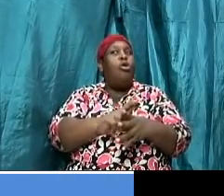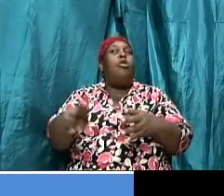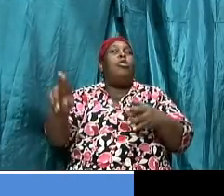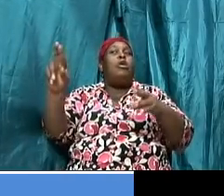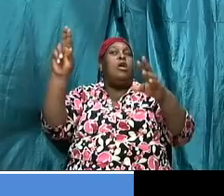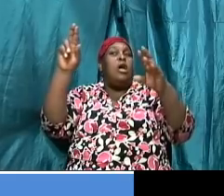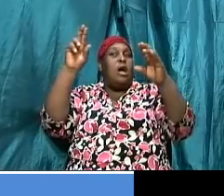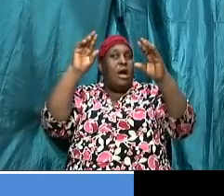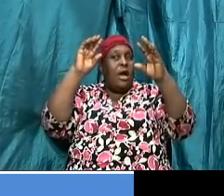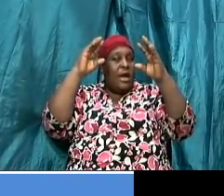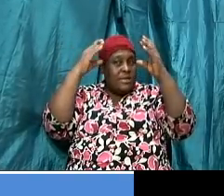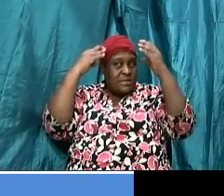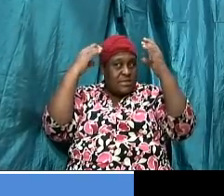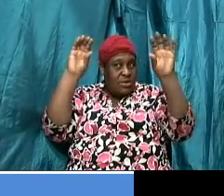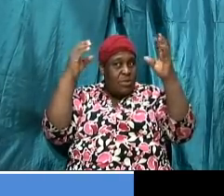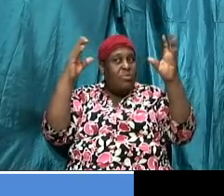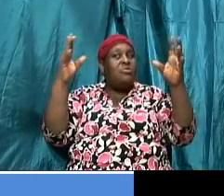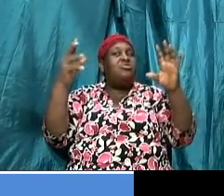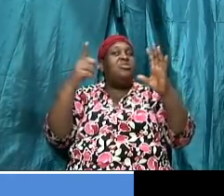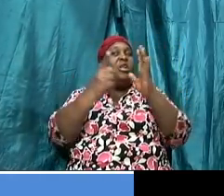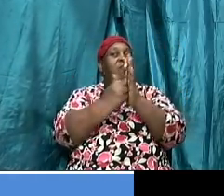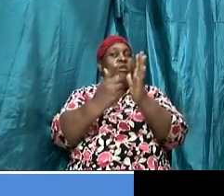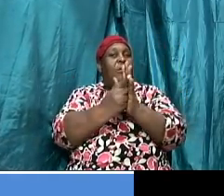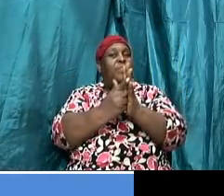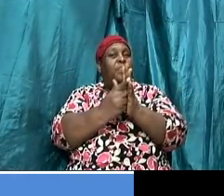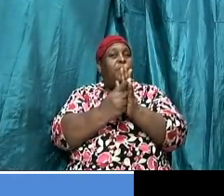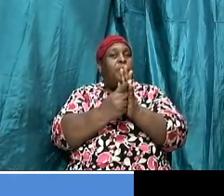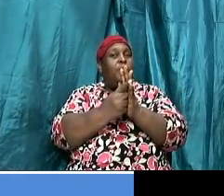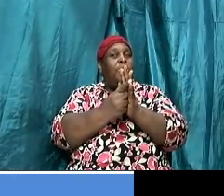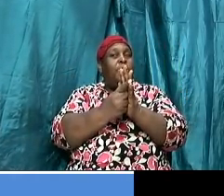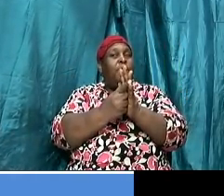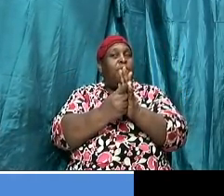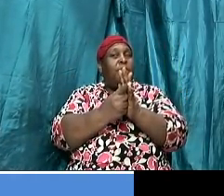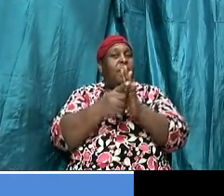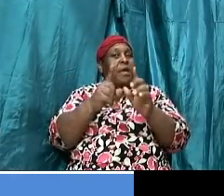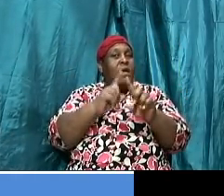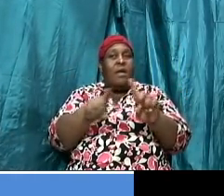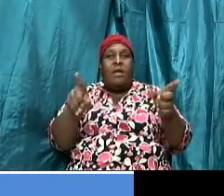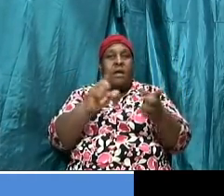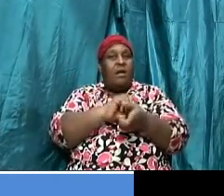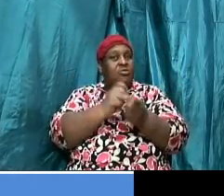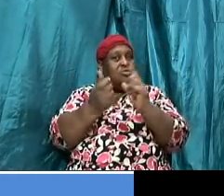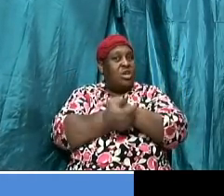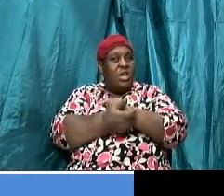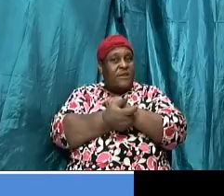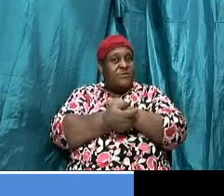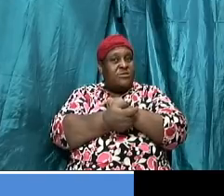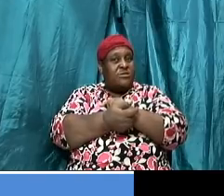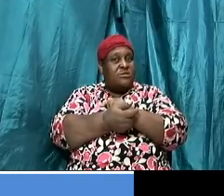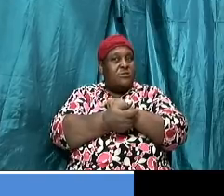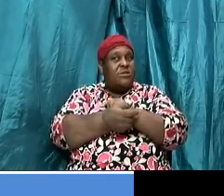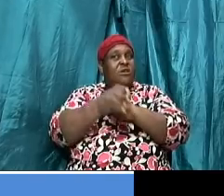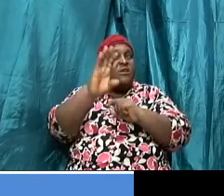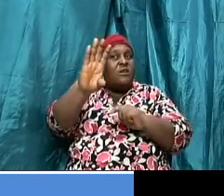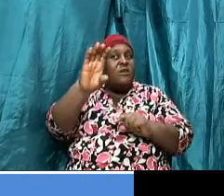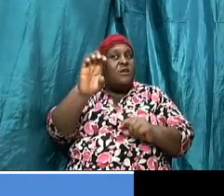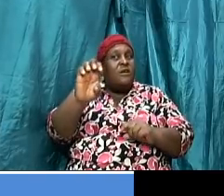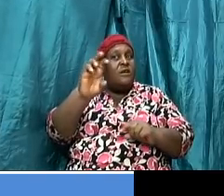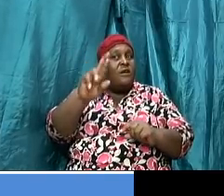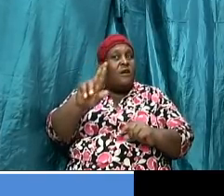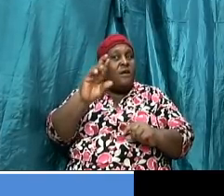New Testament. If it's a moral law, then it cannot change. If it's a ceremonial law, then there's a bigger picture to